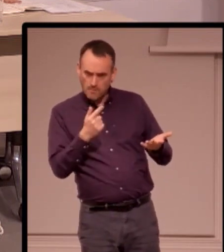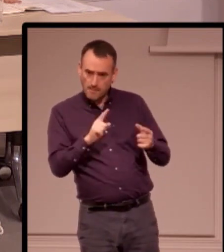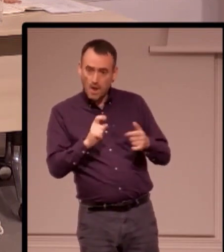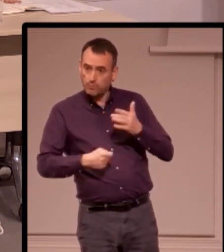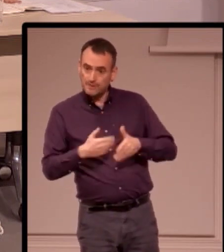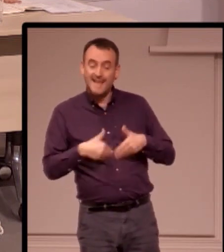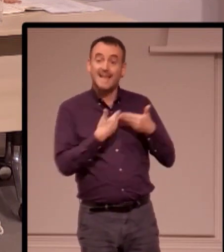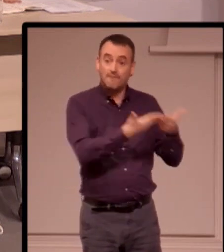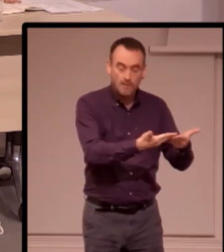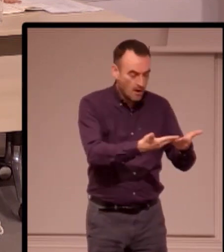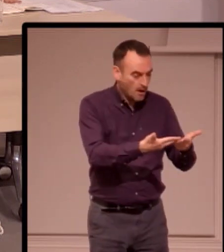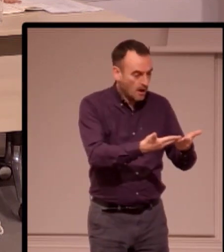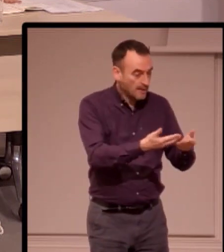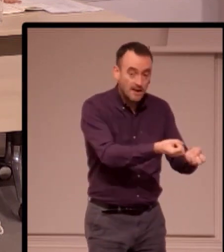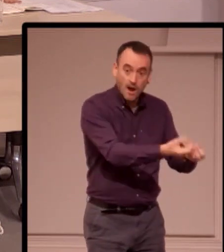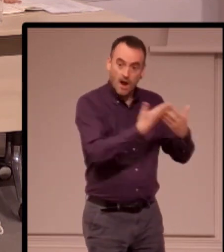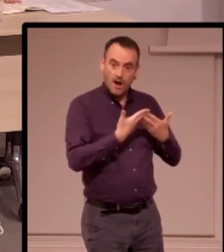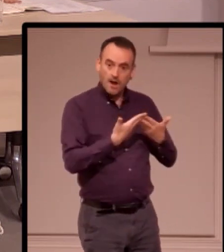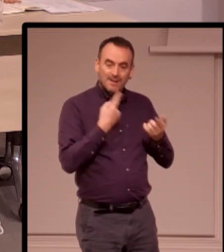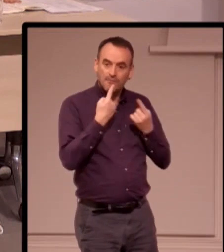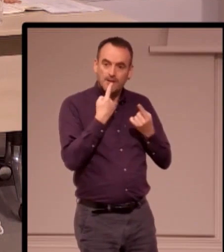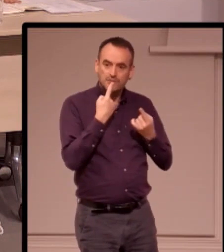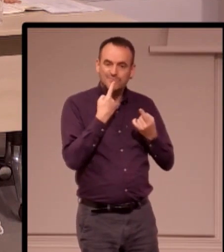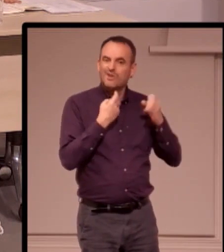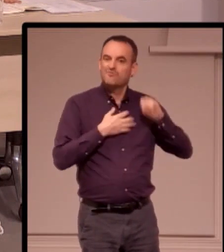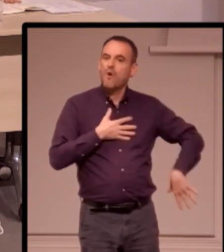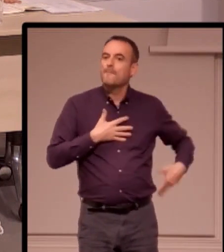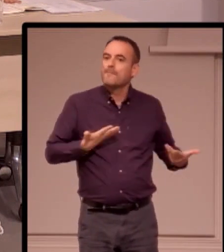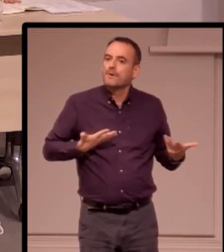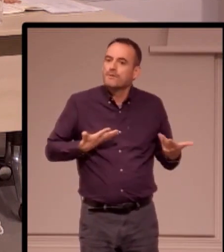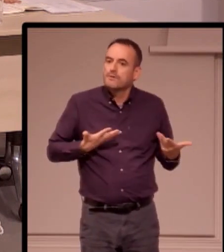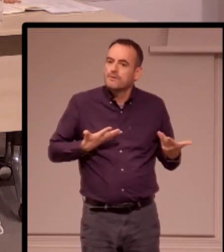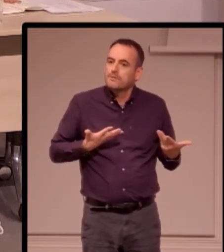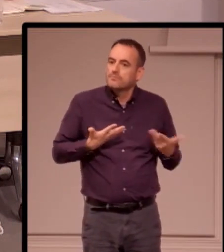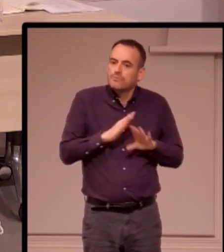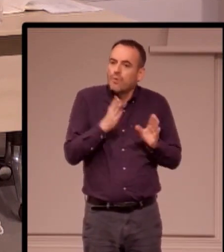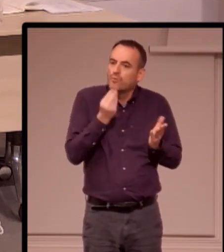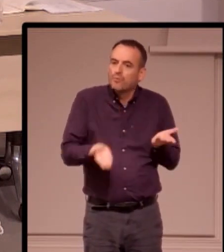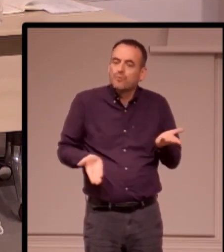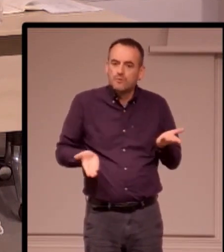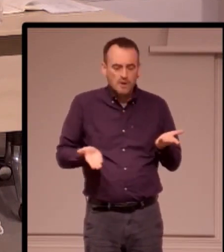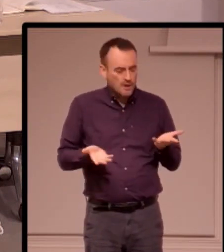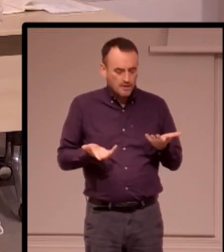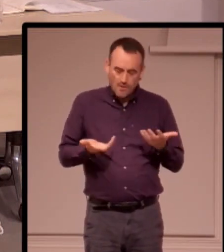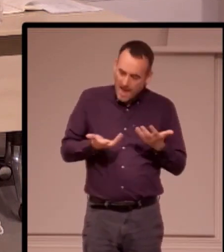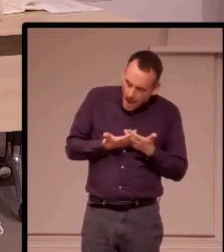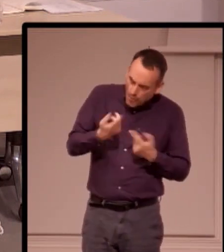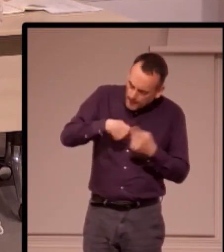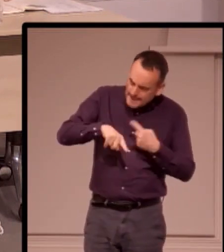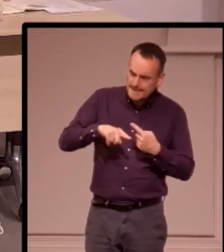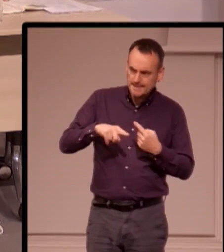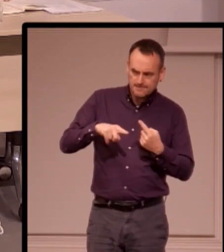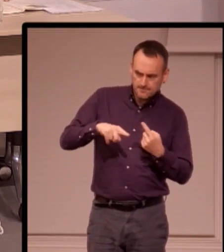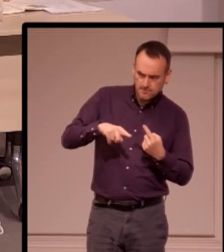not do anything with the information that they give us. Can we talk a little bit about that and what we do differently? How do we make